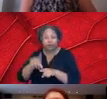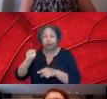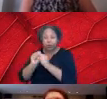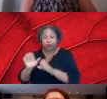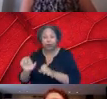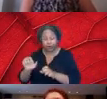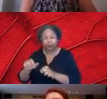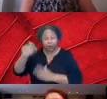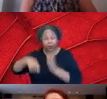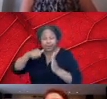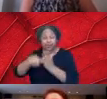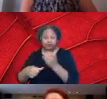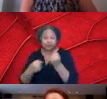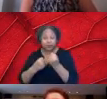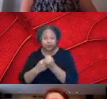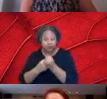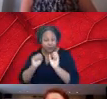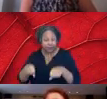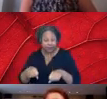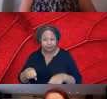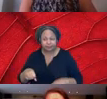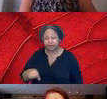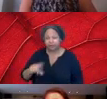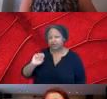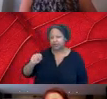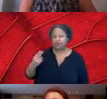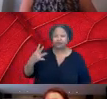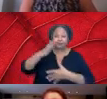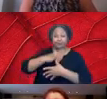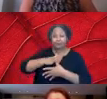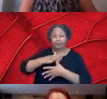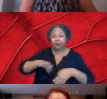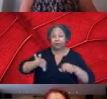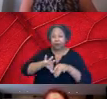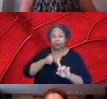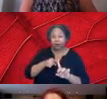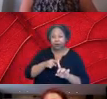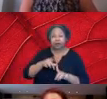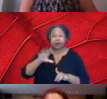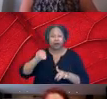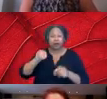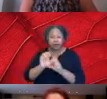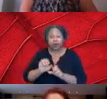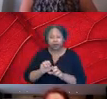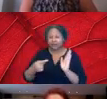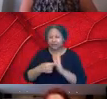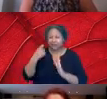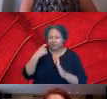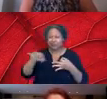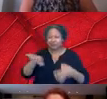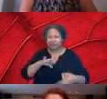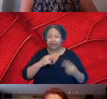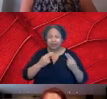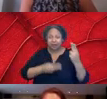more about the colleague part, right? Yeah. Because before we said your mom can write your